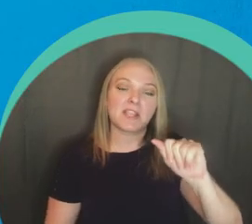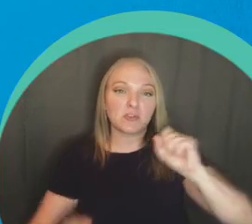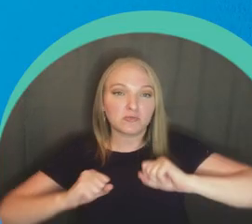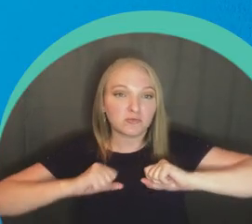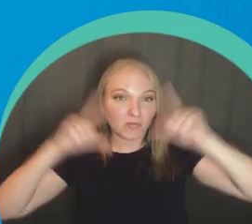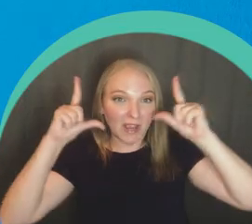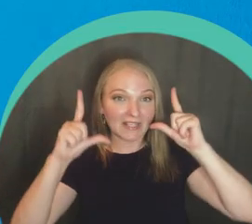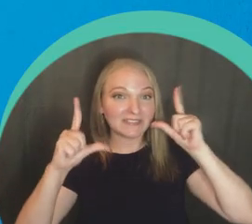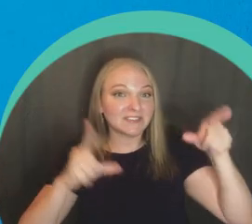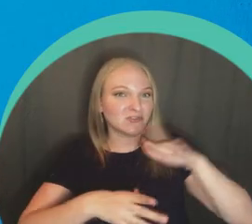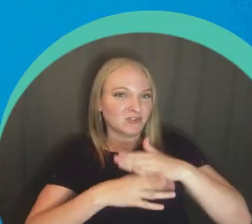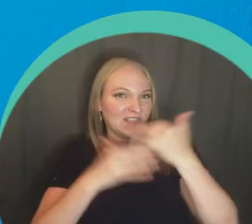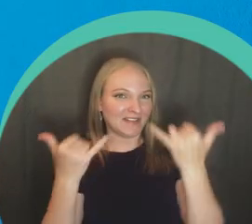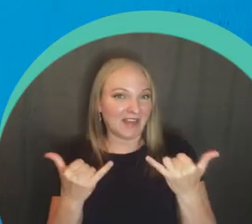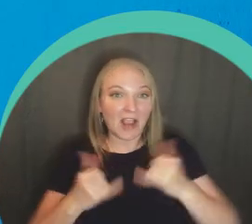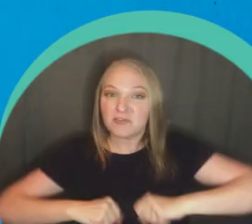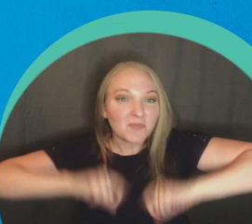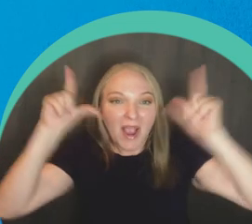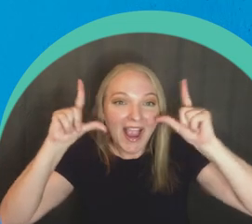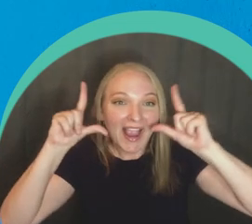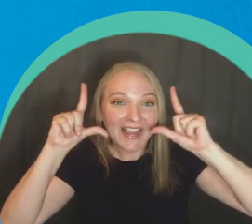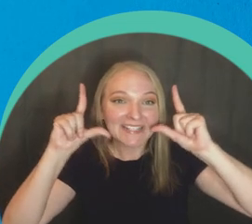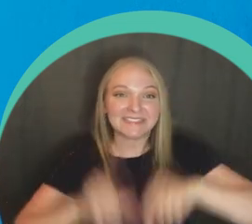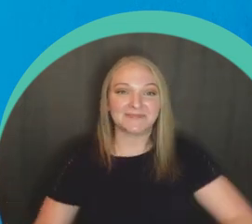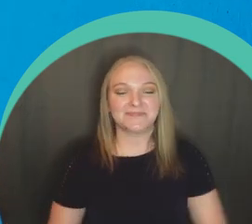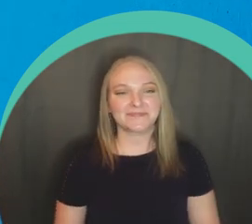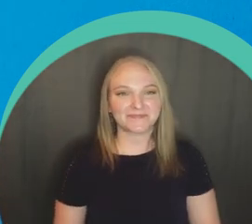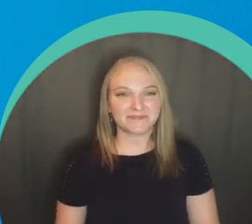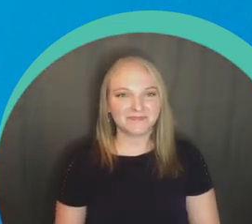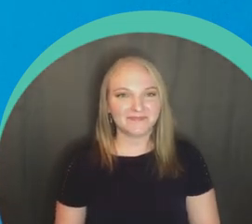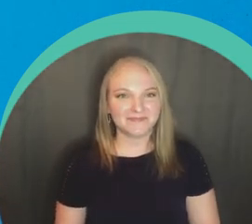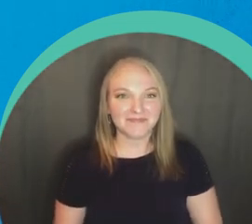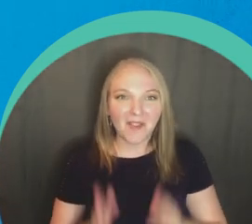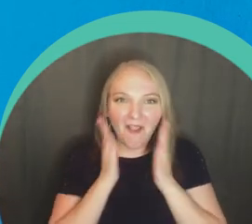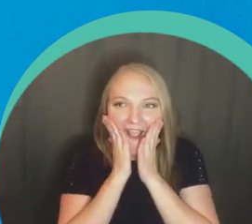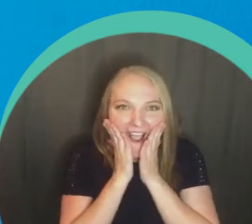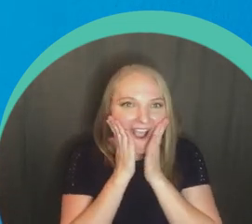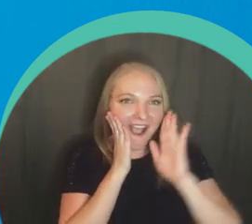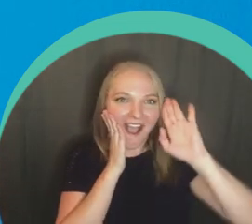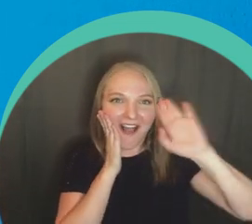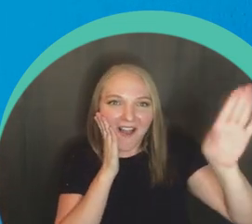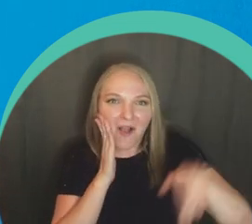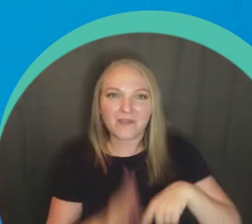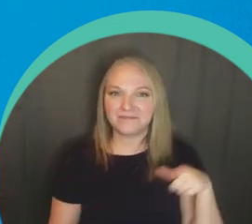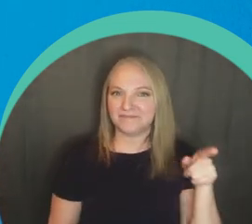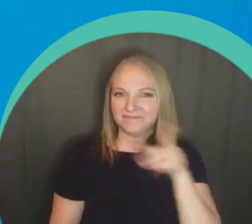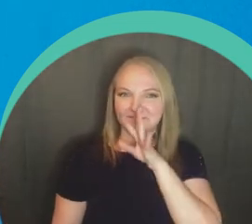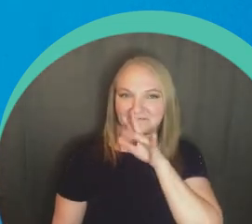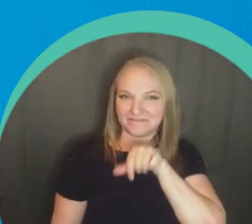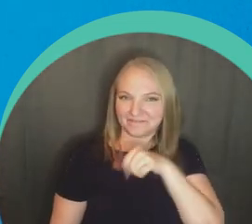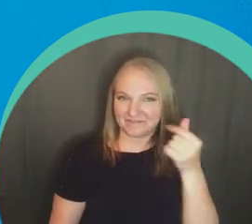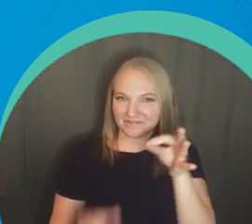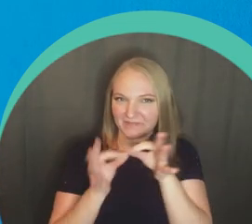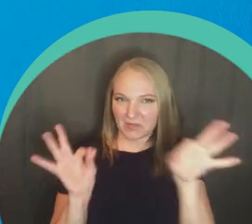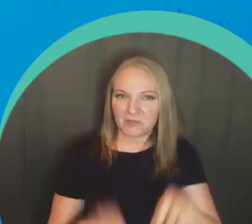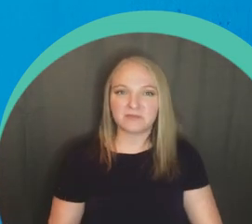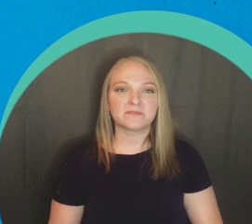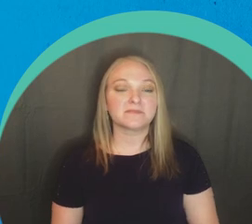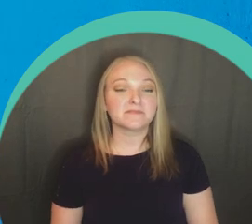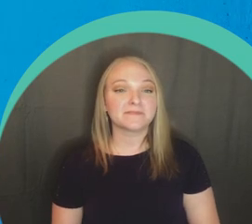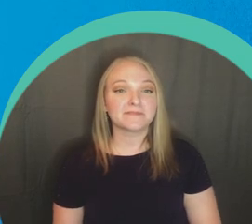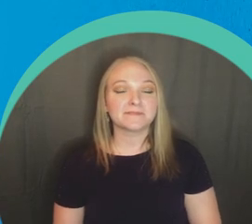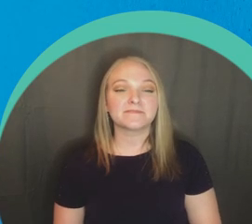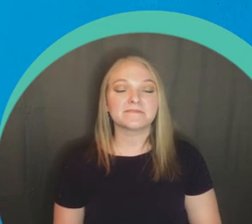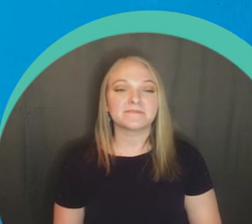Surprise! Oh my goodness. Hello. Bonjour, mahaba. Oh, I'm so excited to see you all today. Today we are going to be